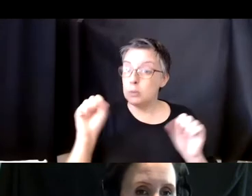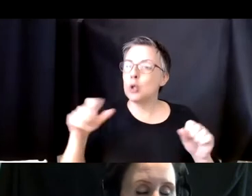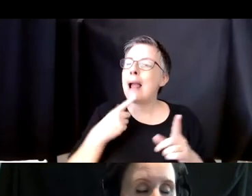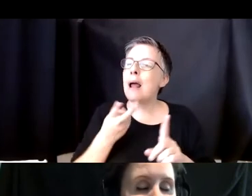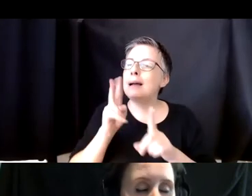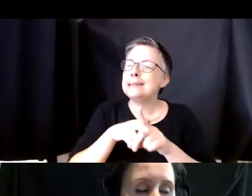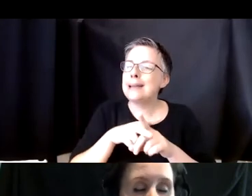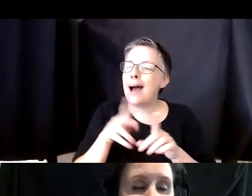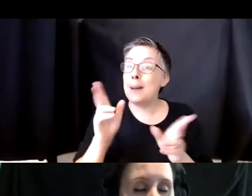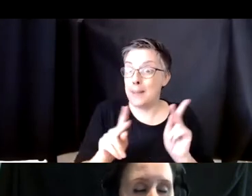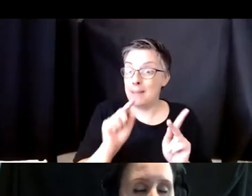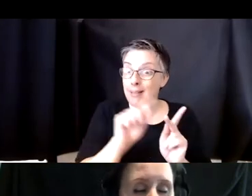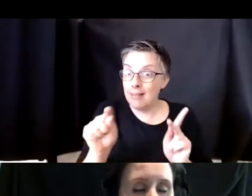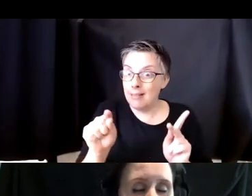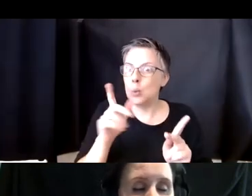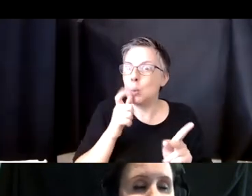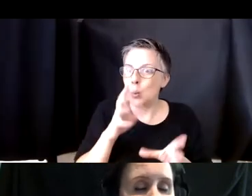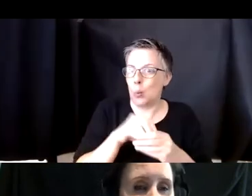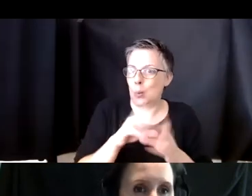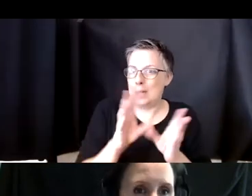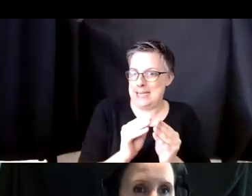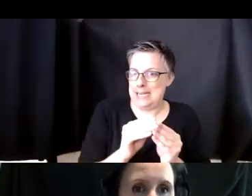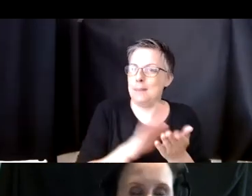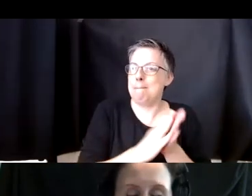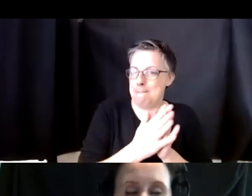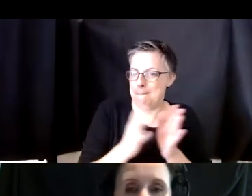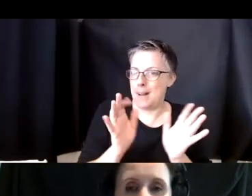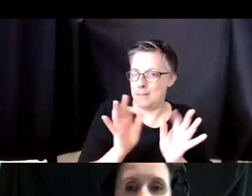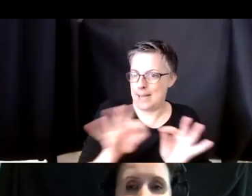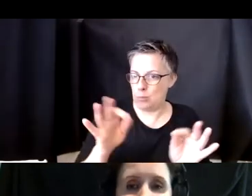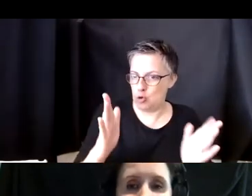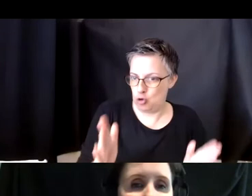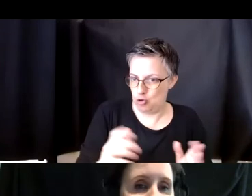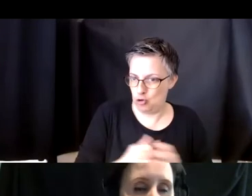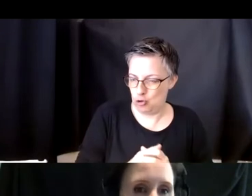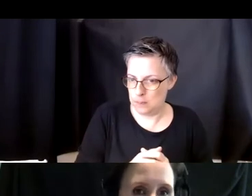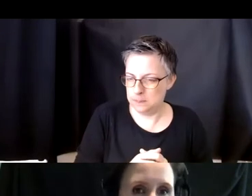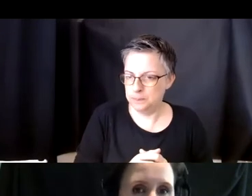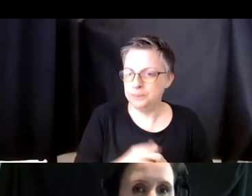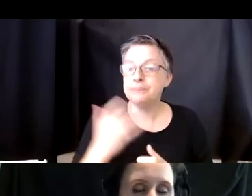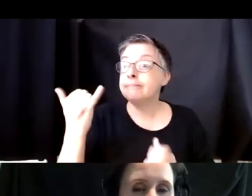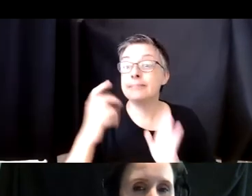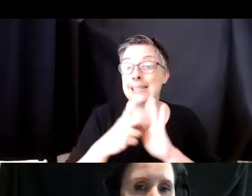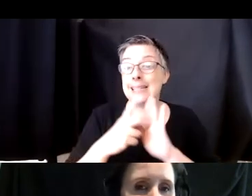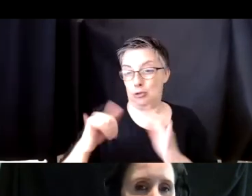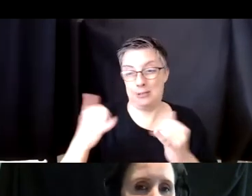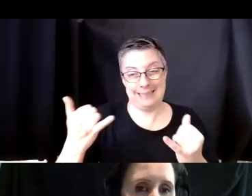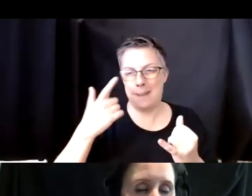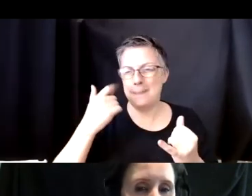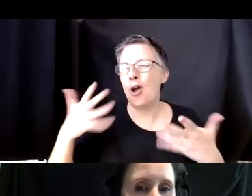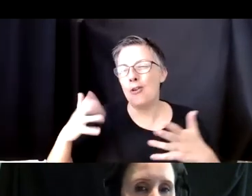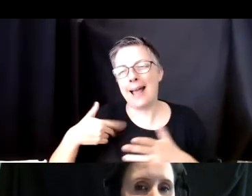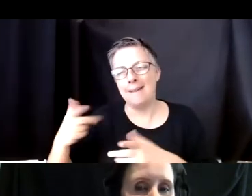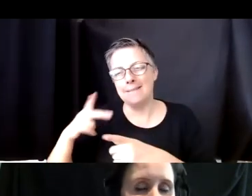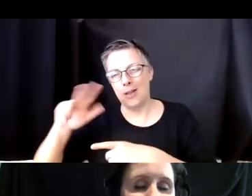assign other people to be the captioner. We're not going to demonstrate this because we already have the